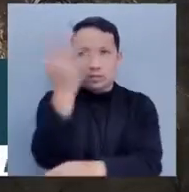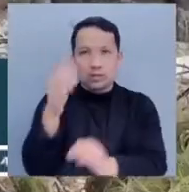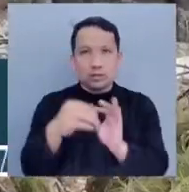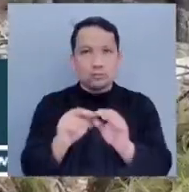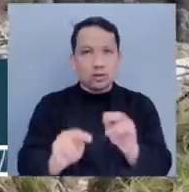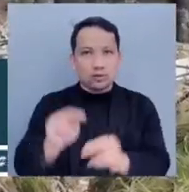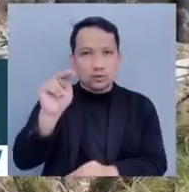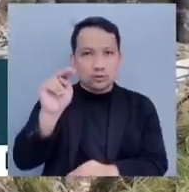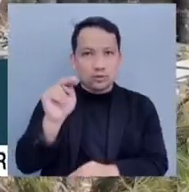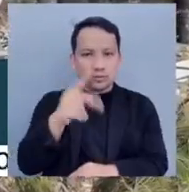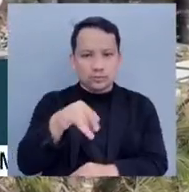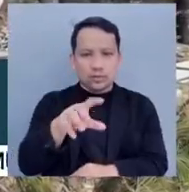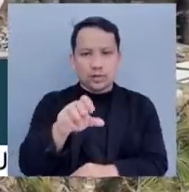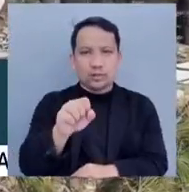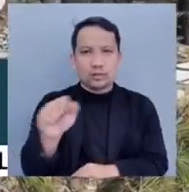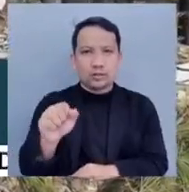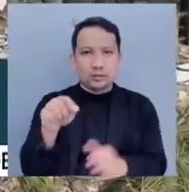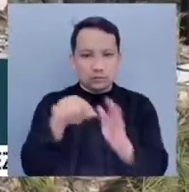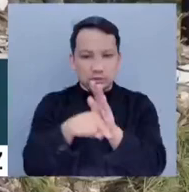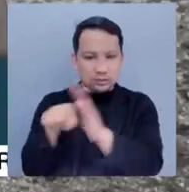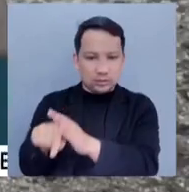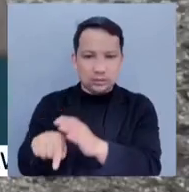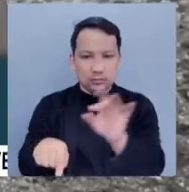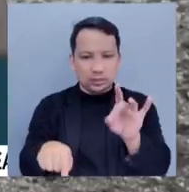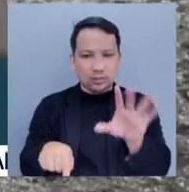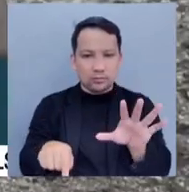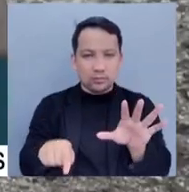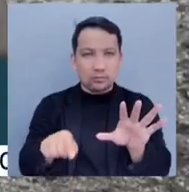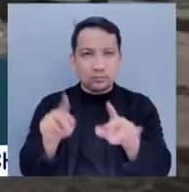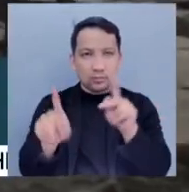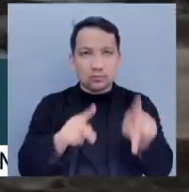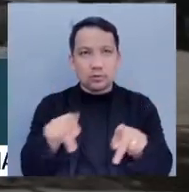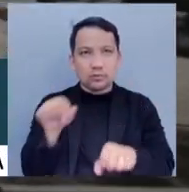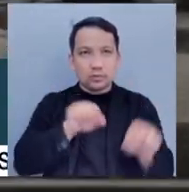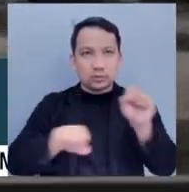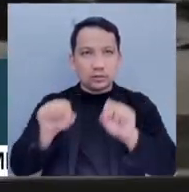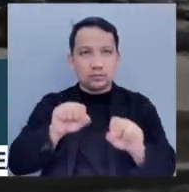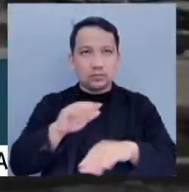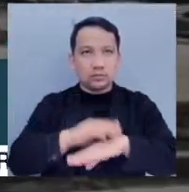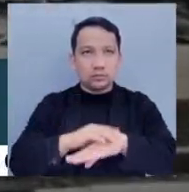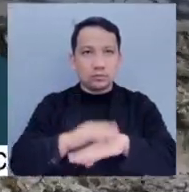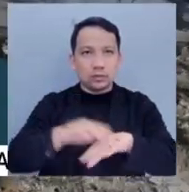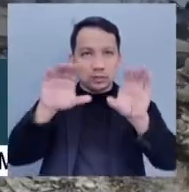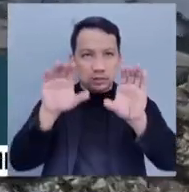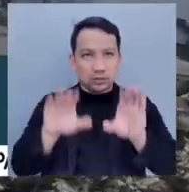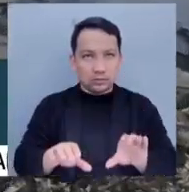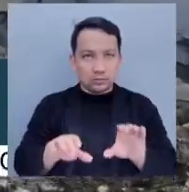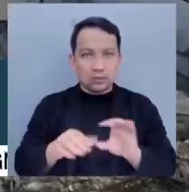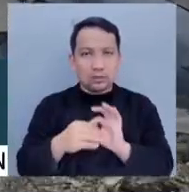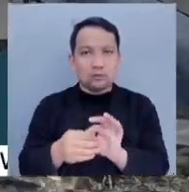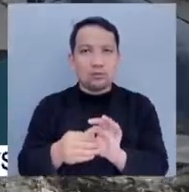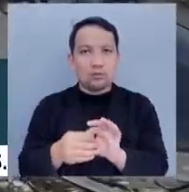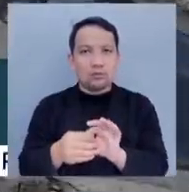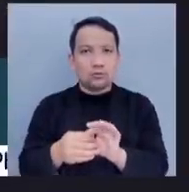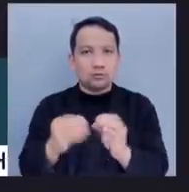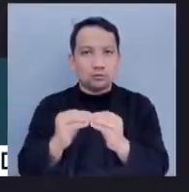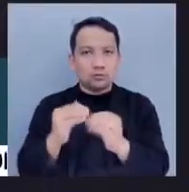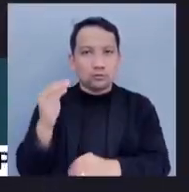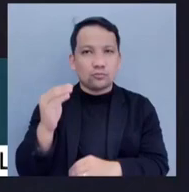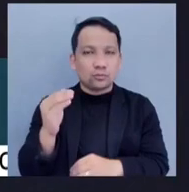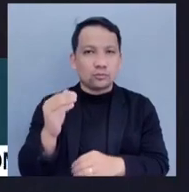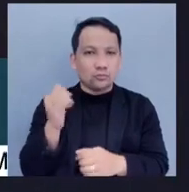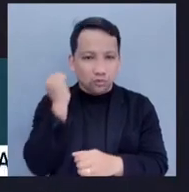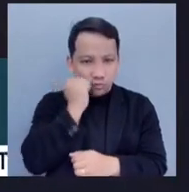of Paradise, killing 85 people. Scientists warn that climate change will likely cause even more frequent